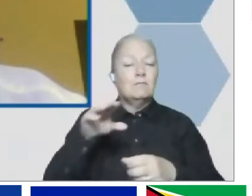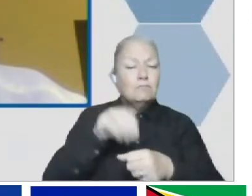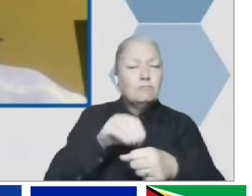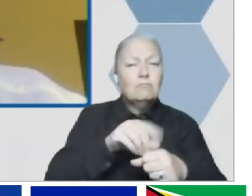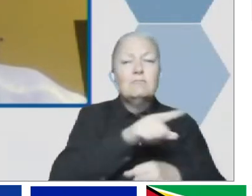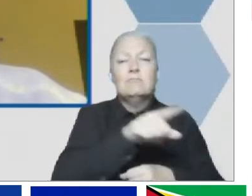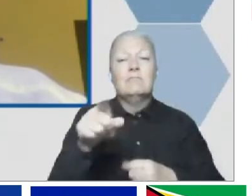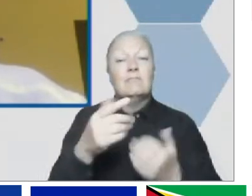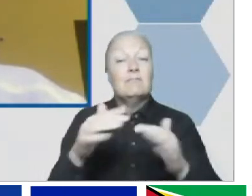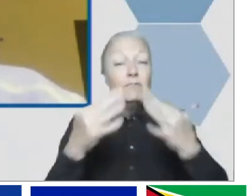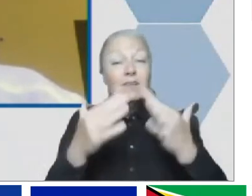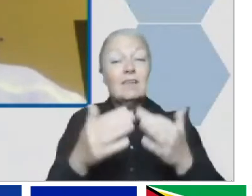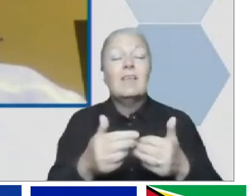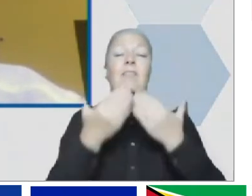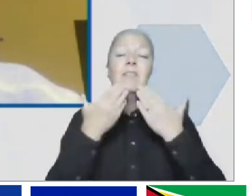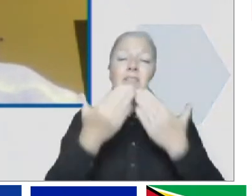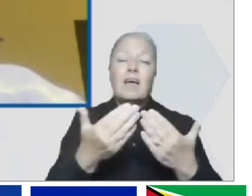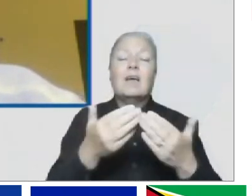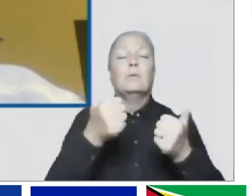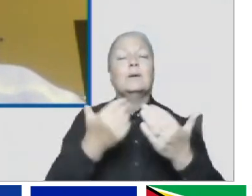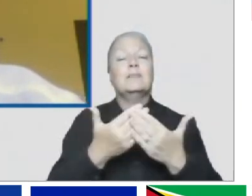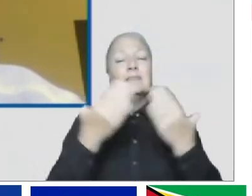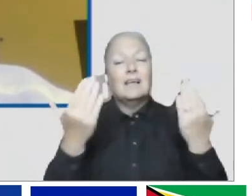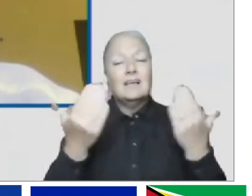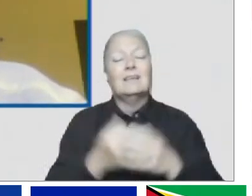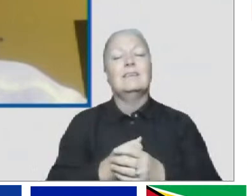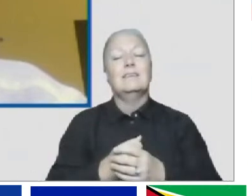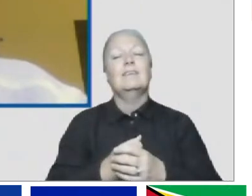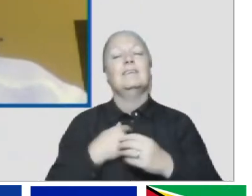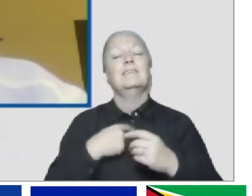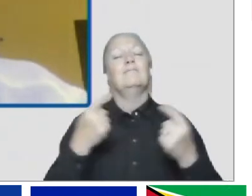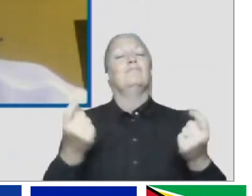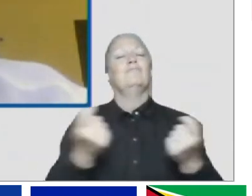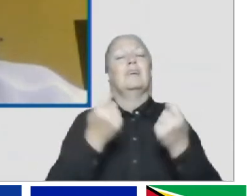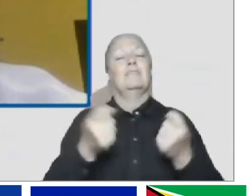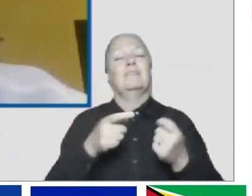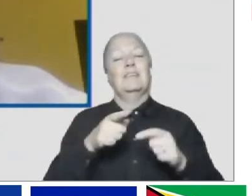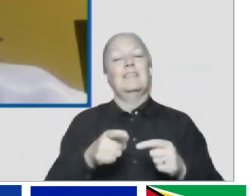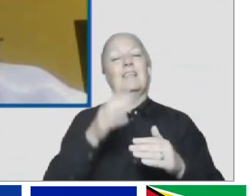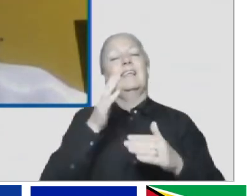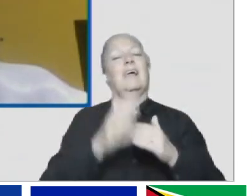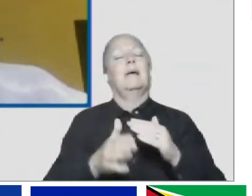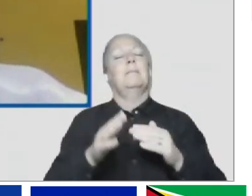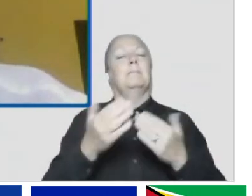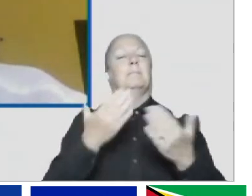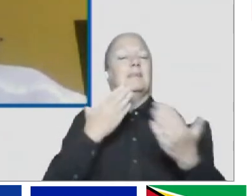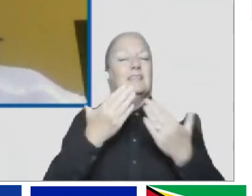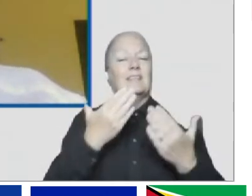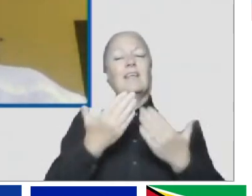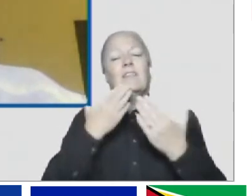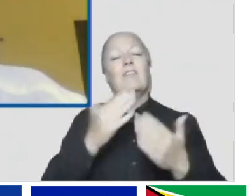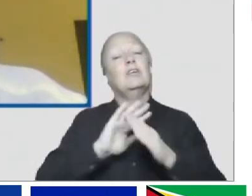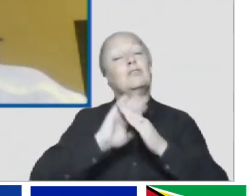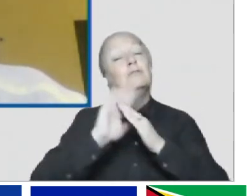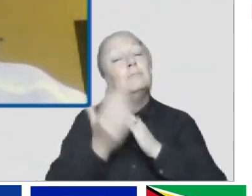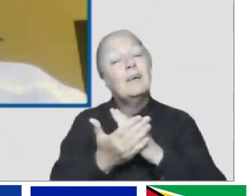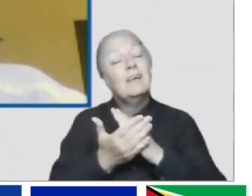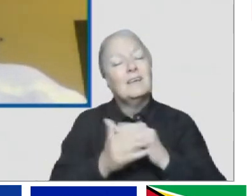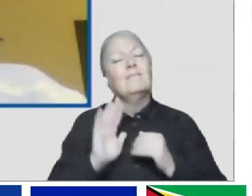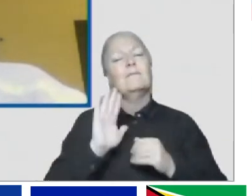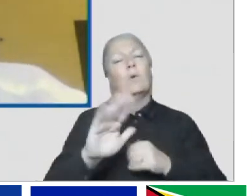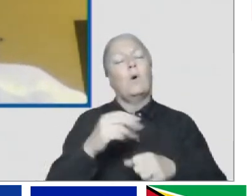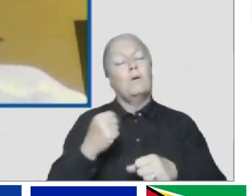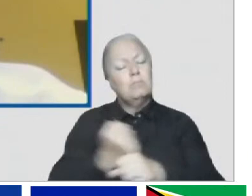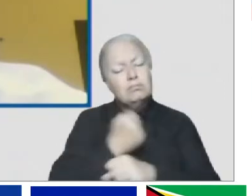And I guess we're celebrating the end of the platform meeting today. Thank you to Jamaica for all of the effort put into this. And let's hope to see you